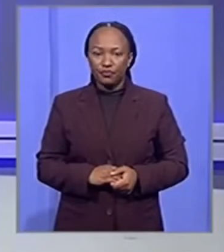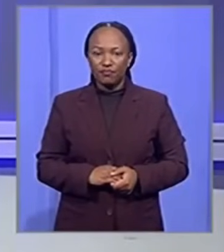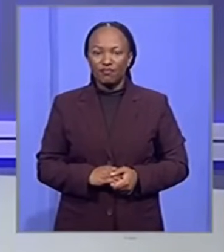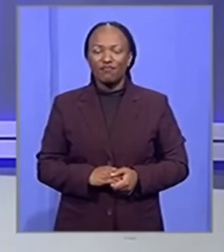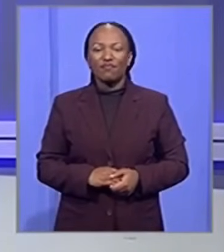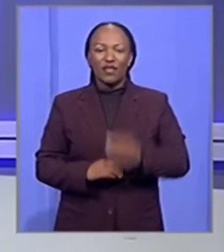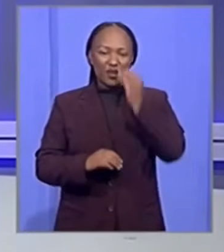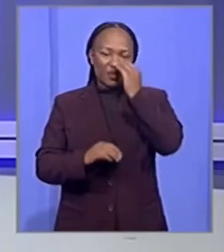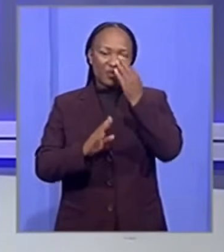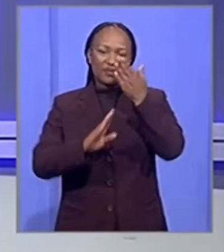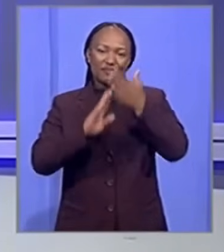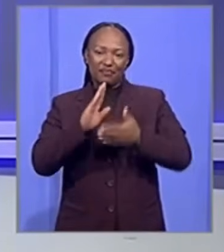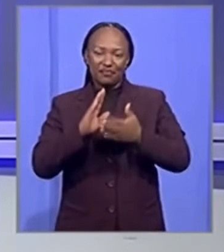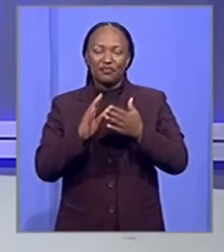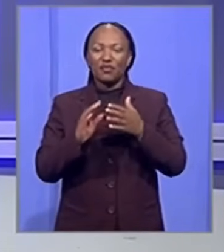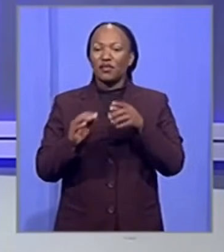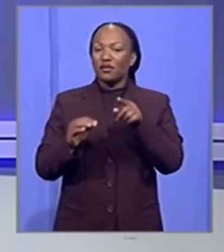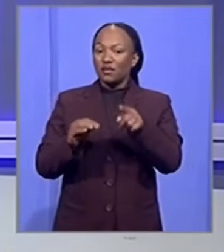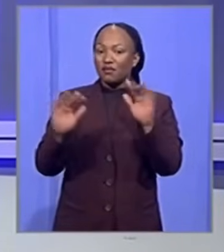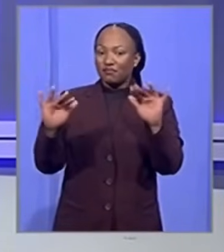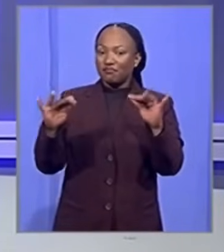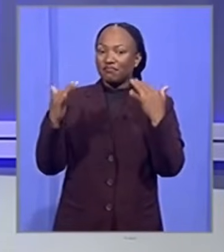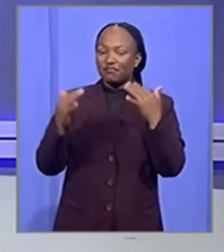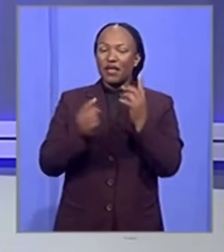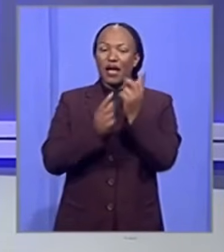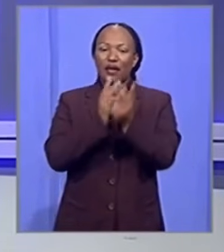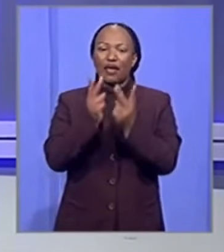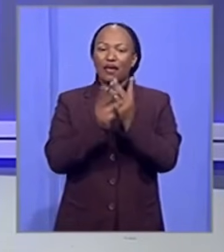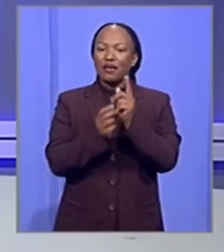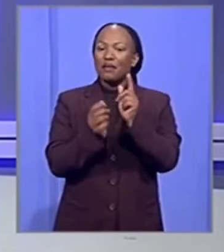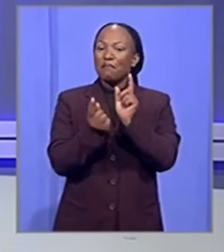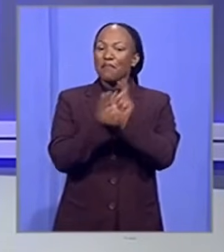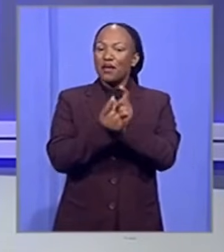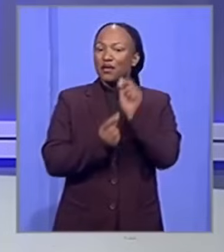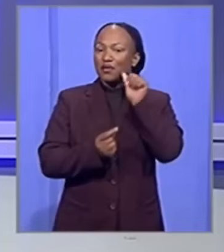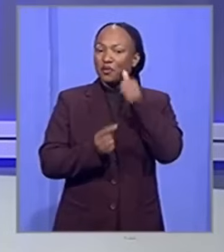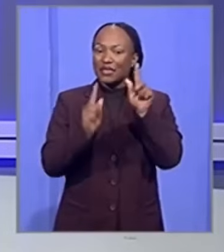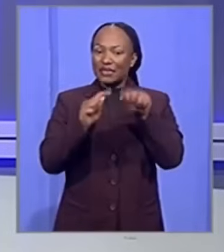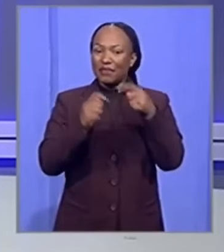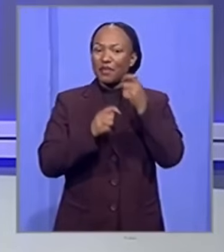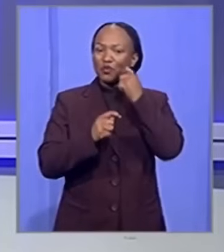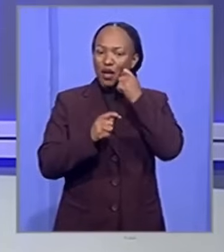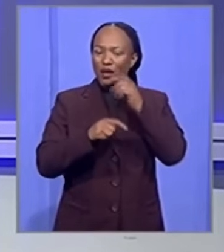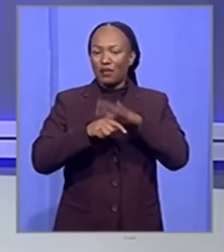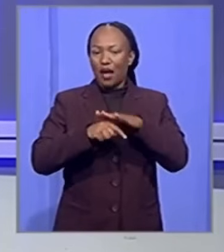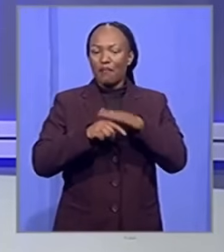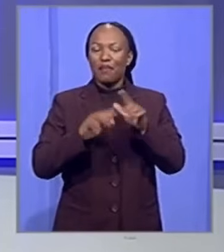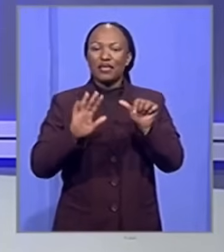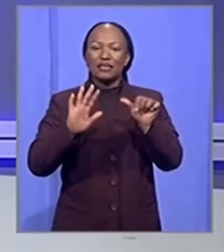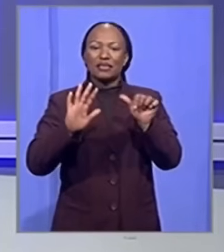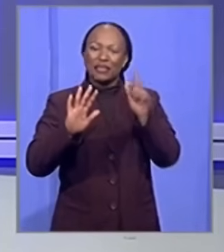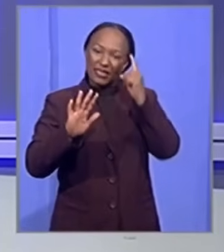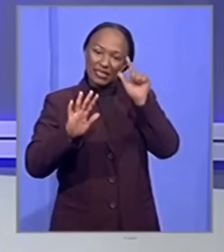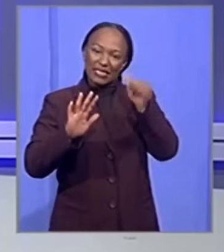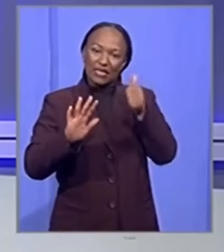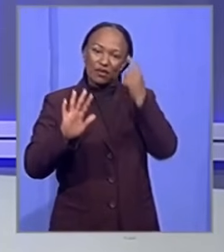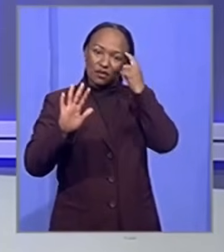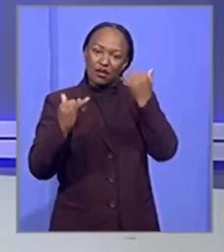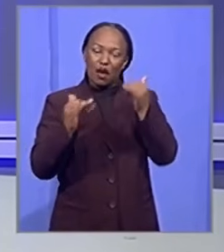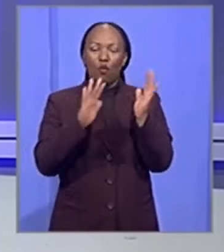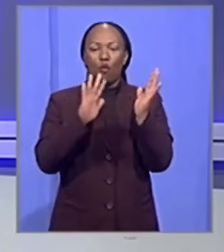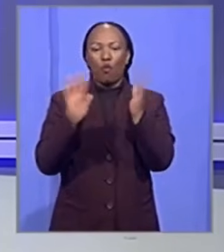Ke pheto mui kopana le muifo wa ditaba tsa Setswana hosane ka hora ya botshelela lefumutaung wa latela ka